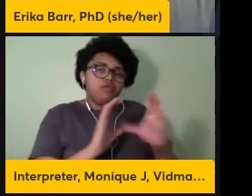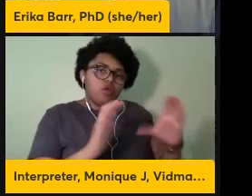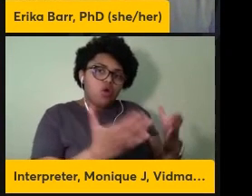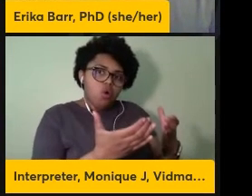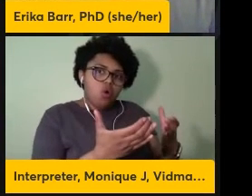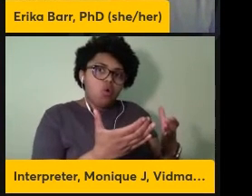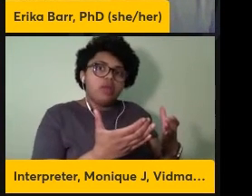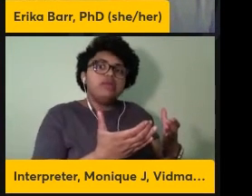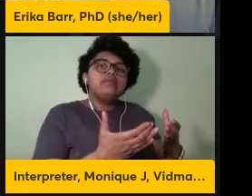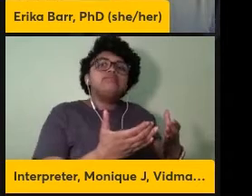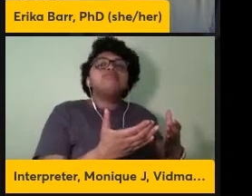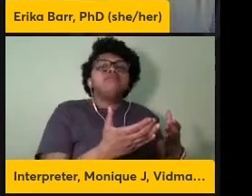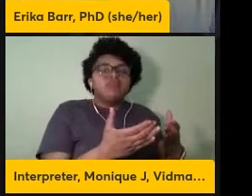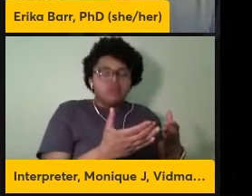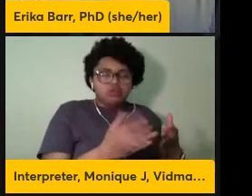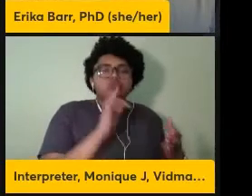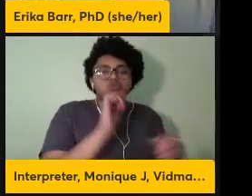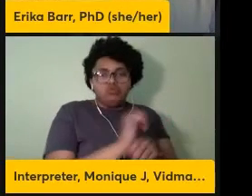well.